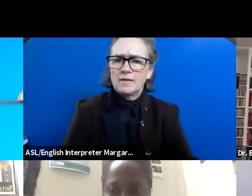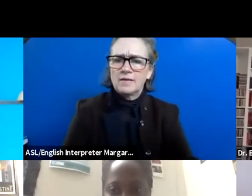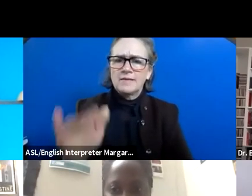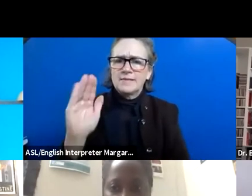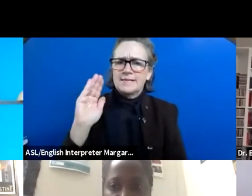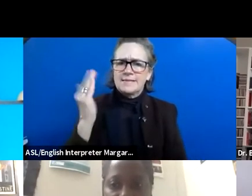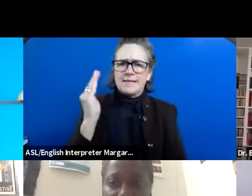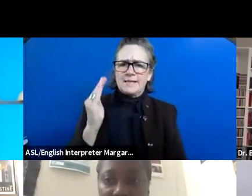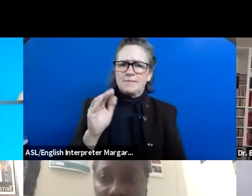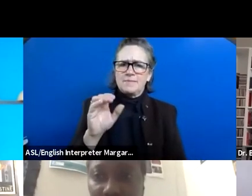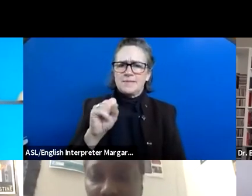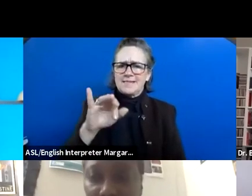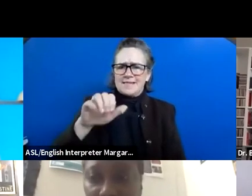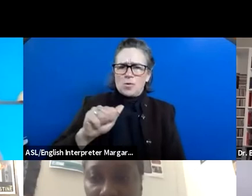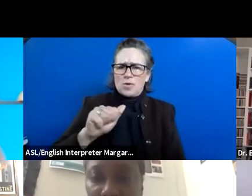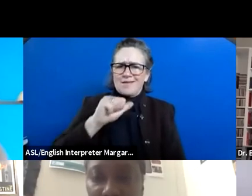movements?